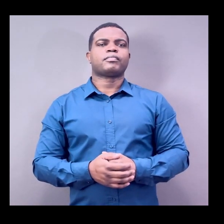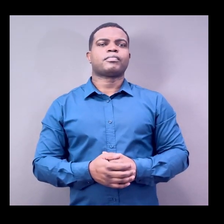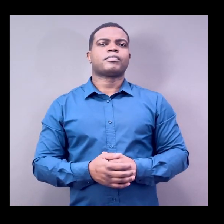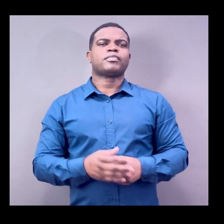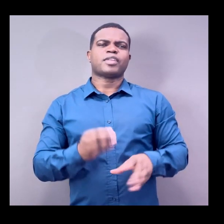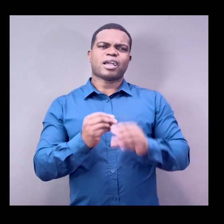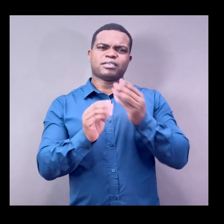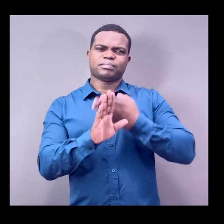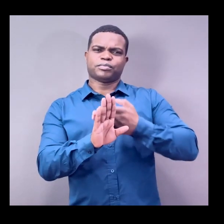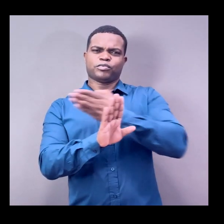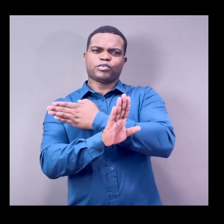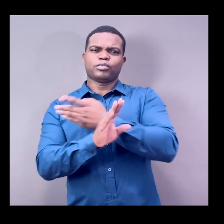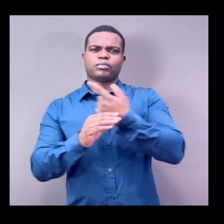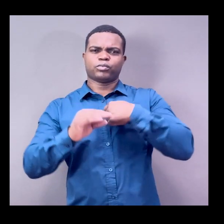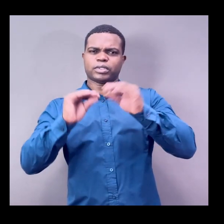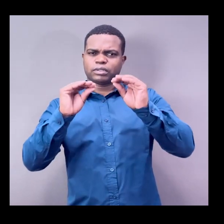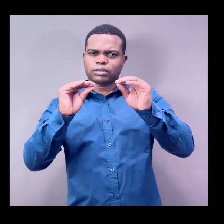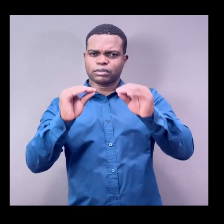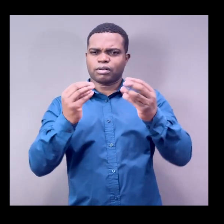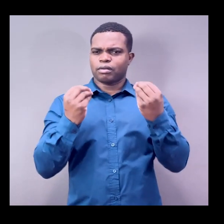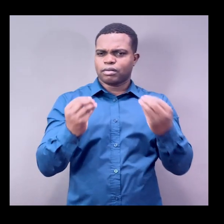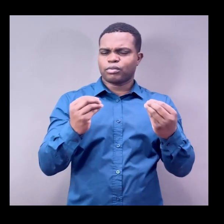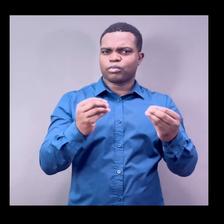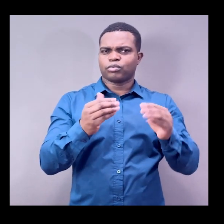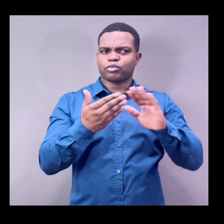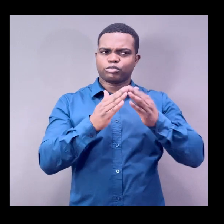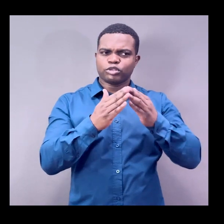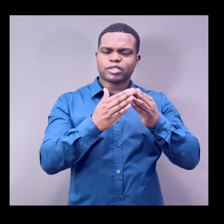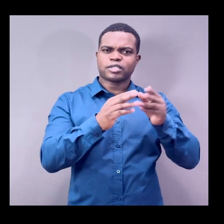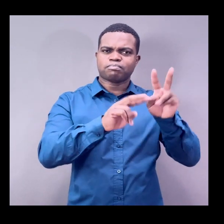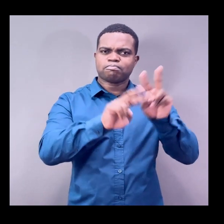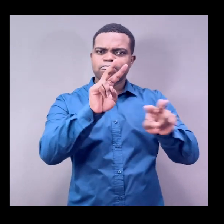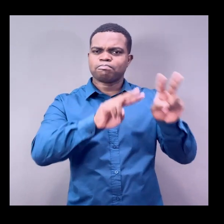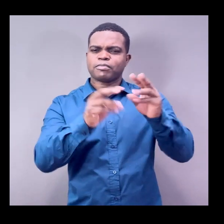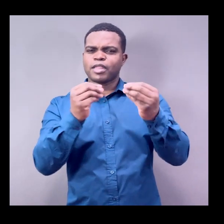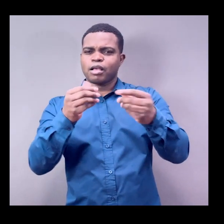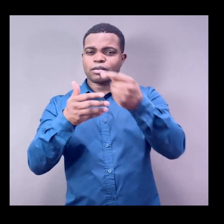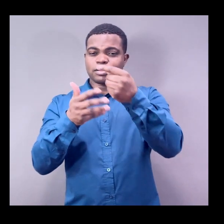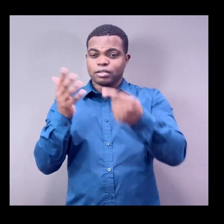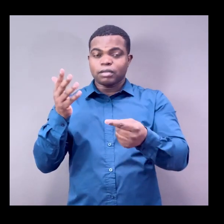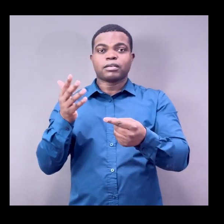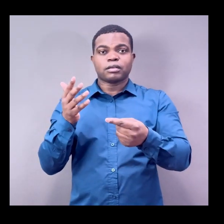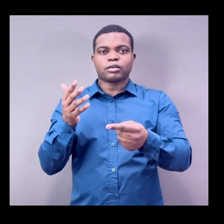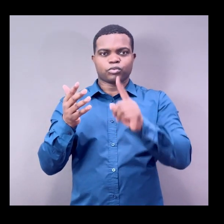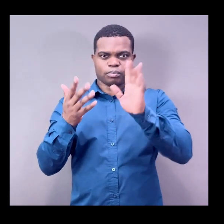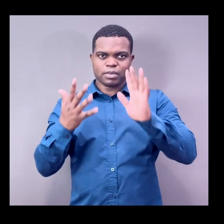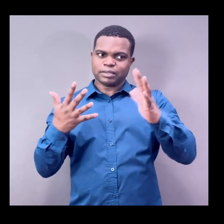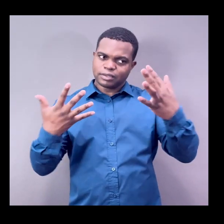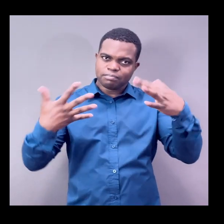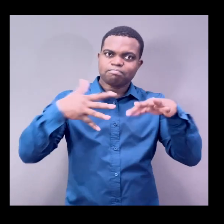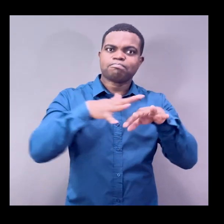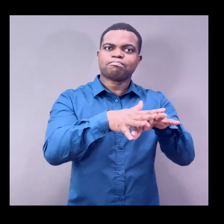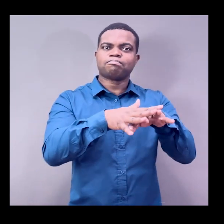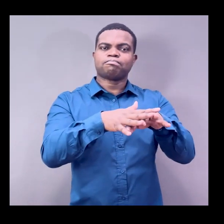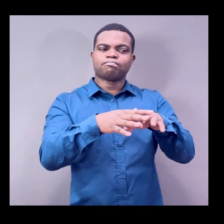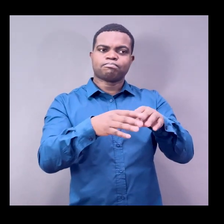techniques you have learned in the previous module, this is where you are going to be employing those techniques.